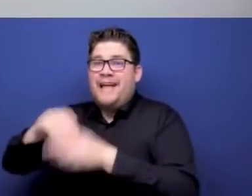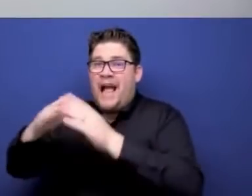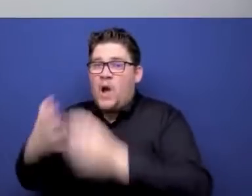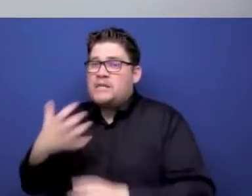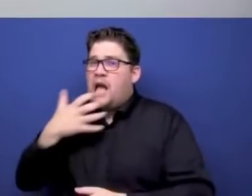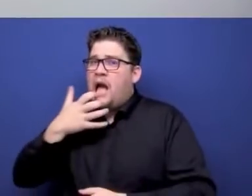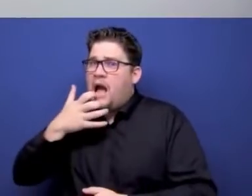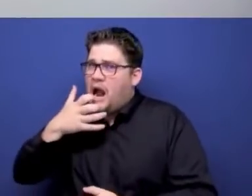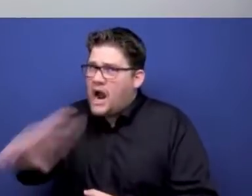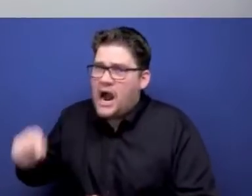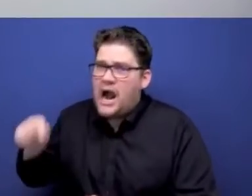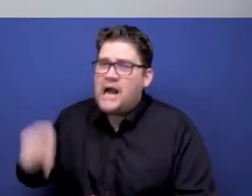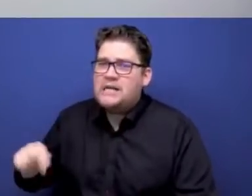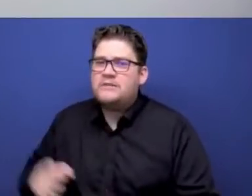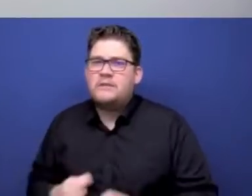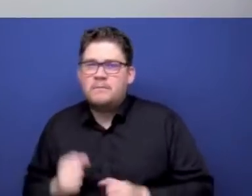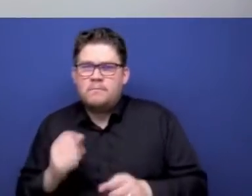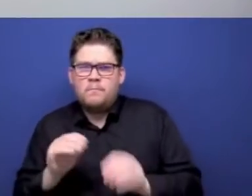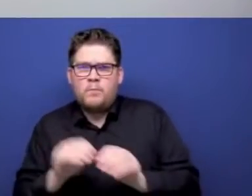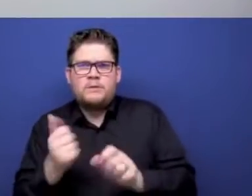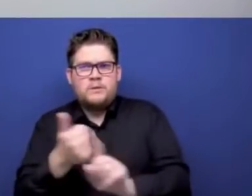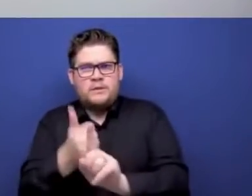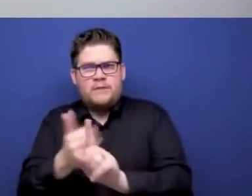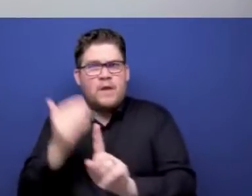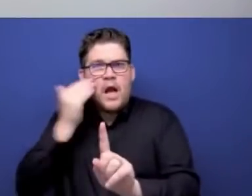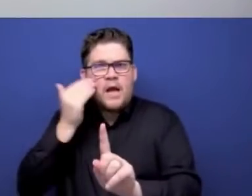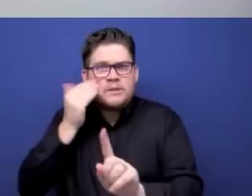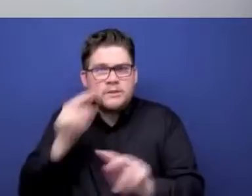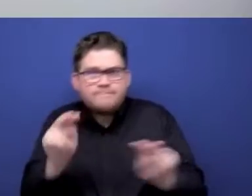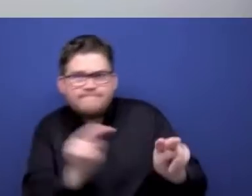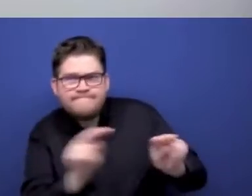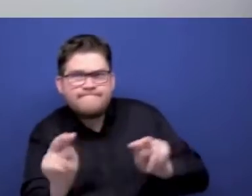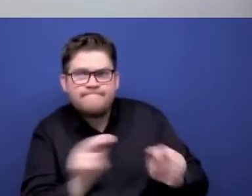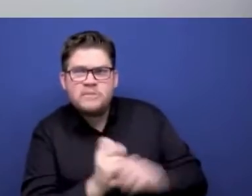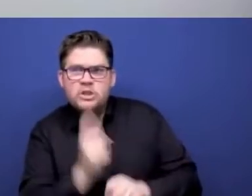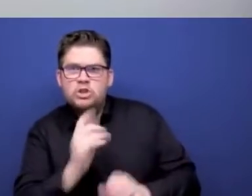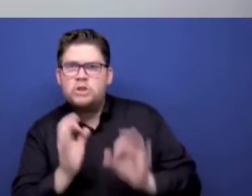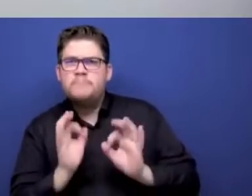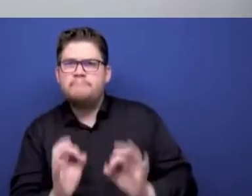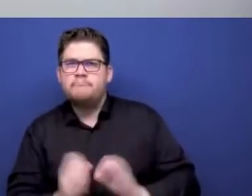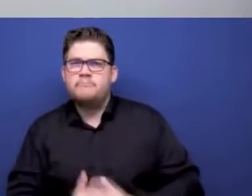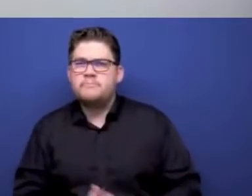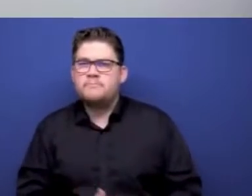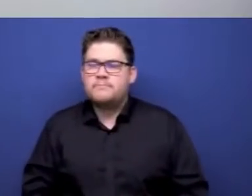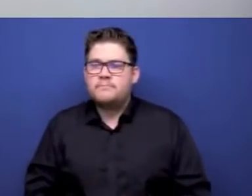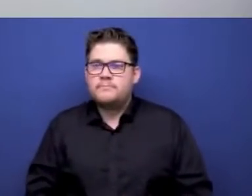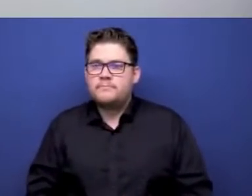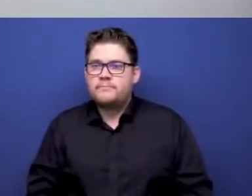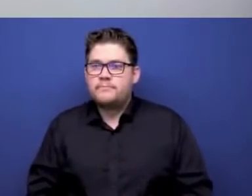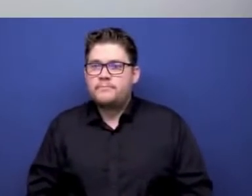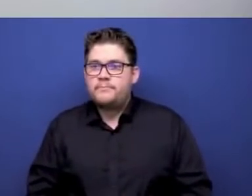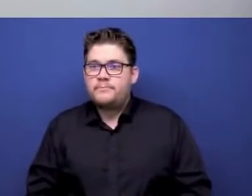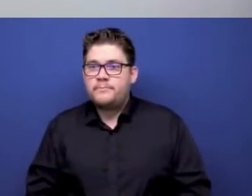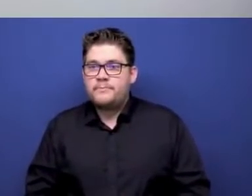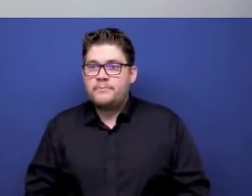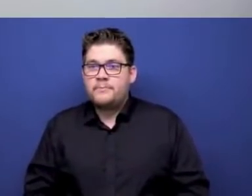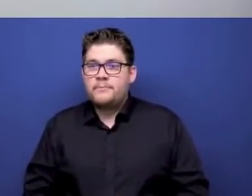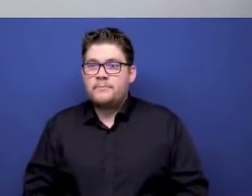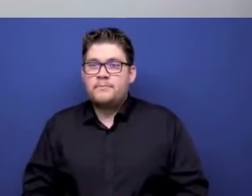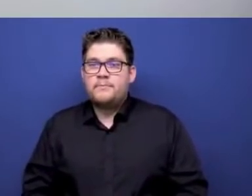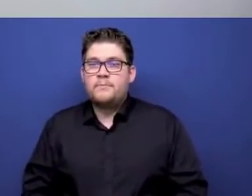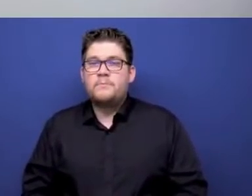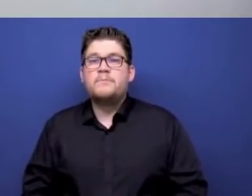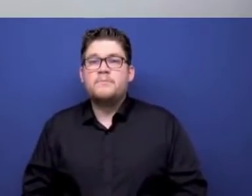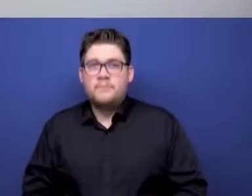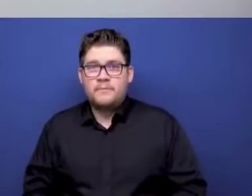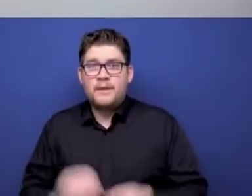that's important for people. In terms of numbers, we don't have, obviously,